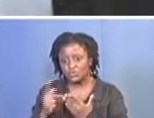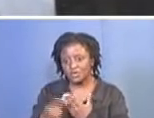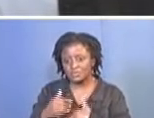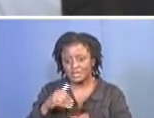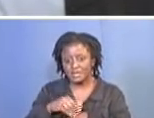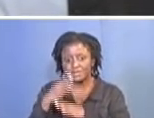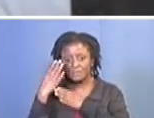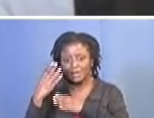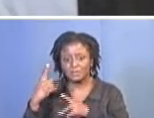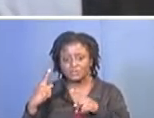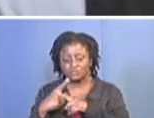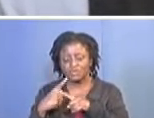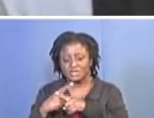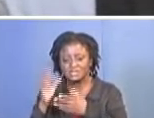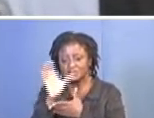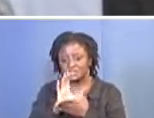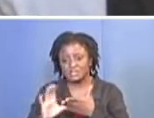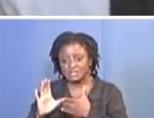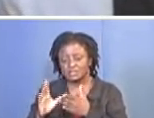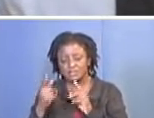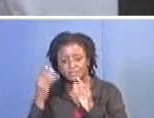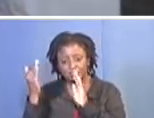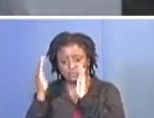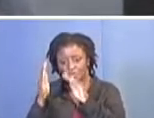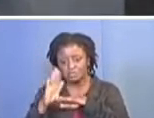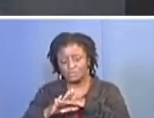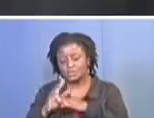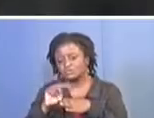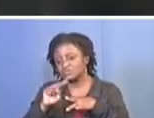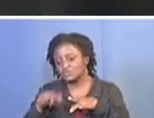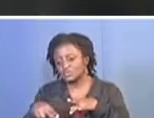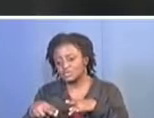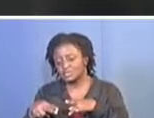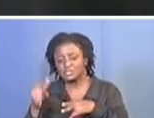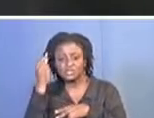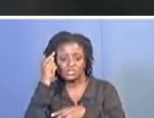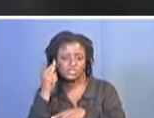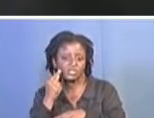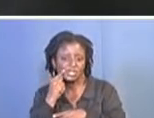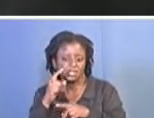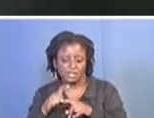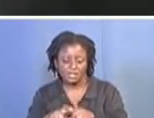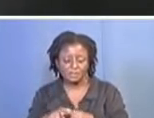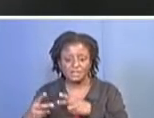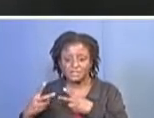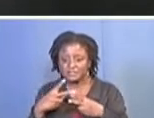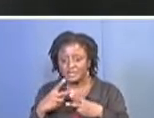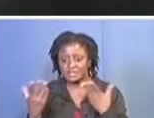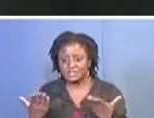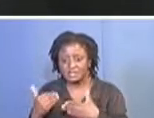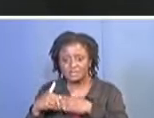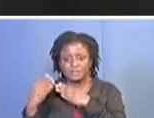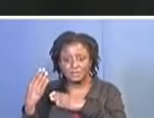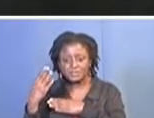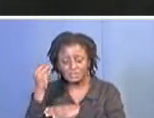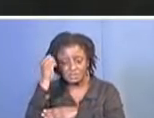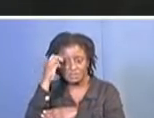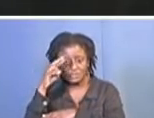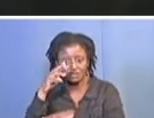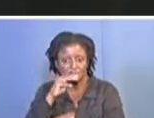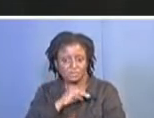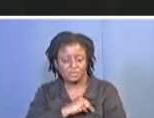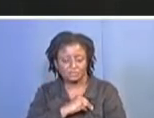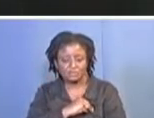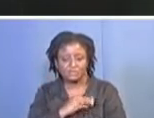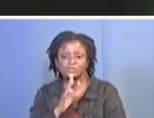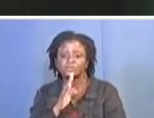aimed at reducing gender-based violence here in the Bahamas. During a recent tour and subsequent meeting, Minister Munro acknowledged the center's